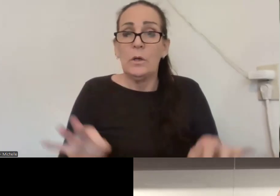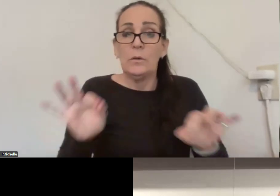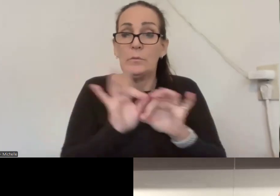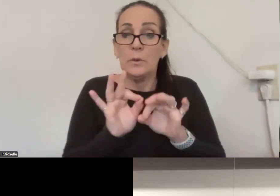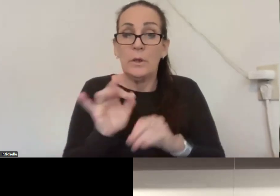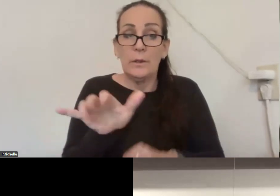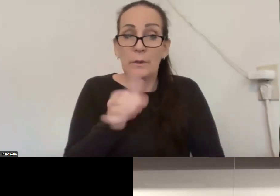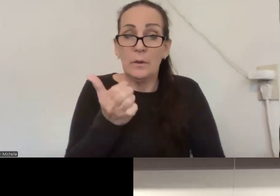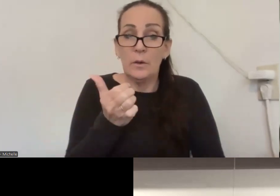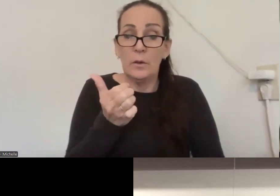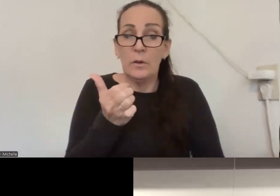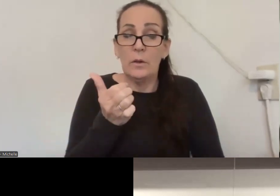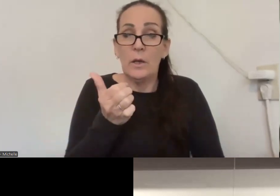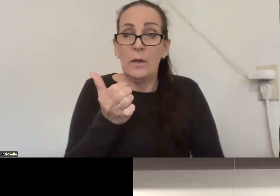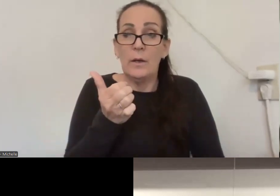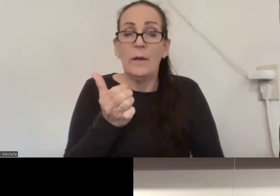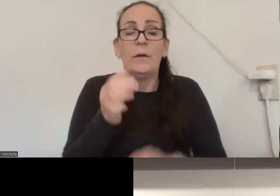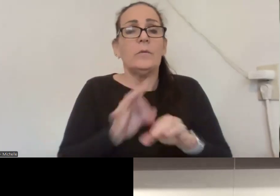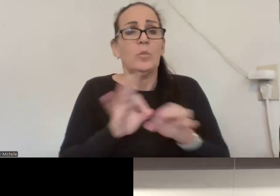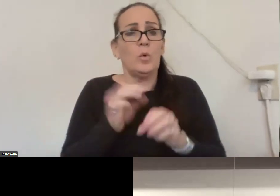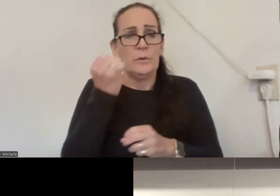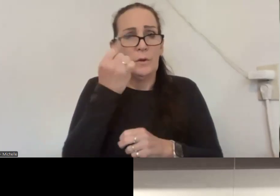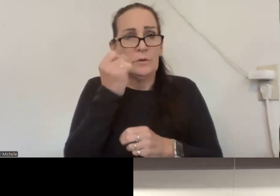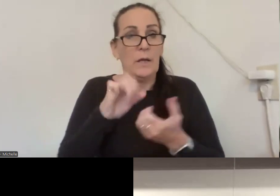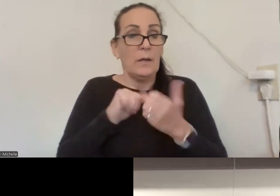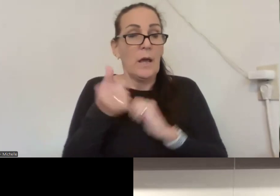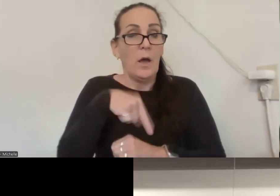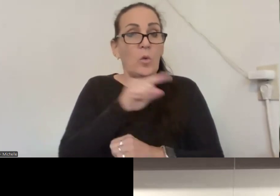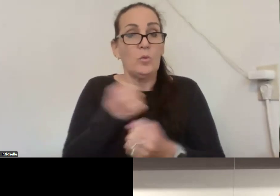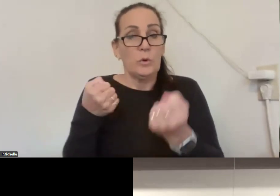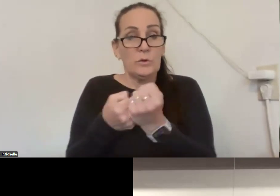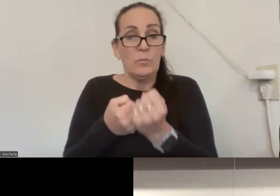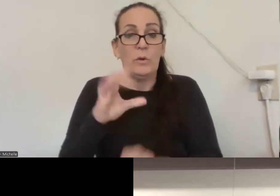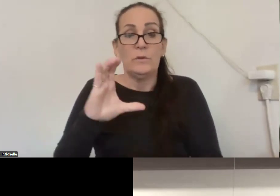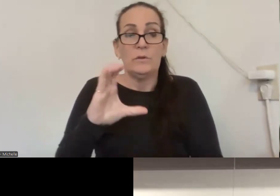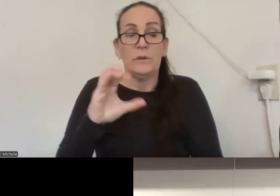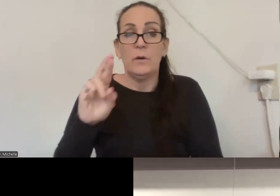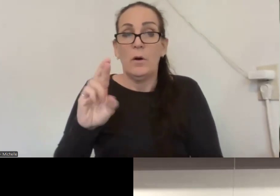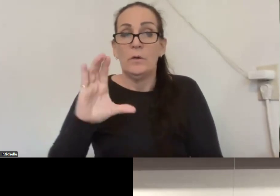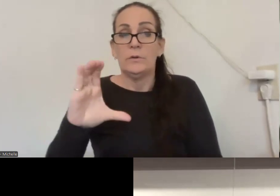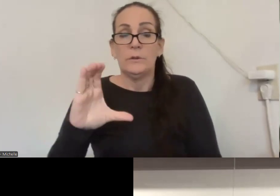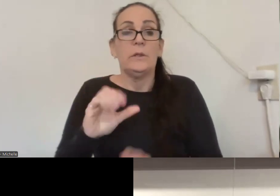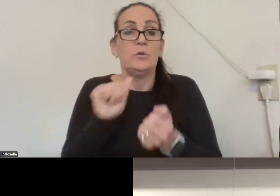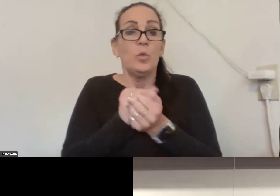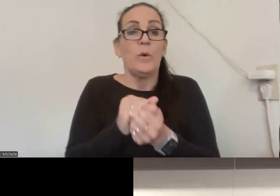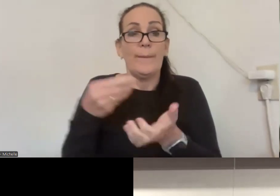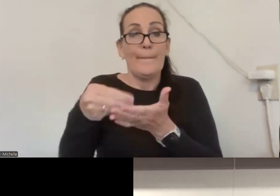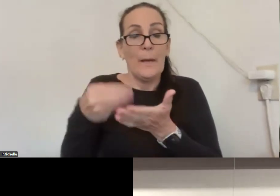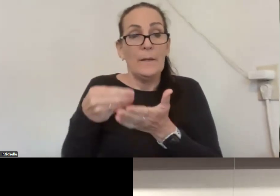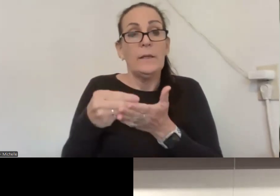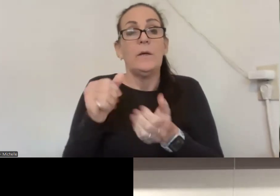to understand how to support the CRCs in funding with grants and how